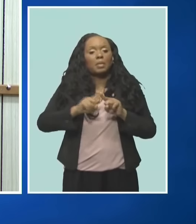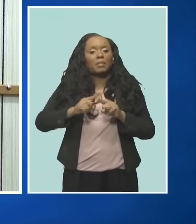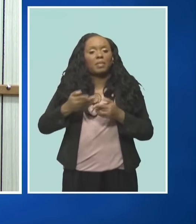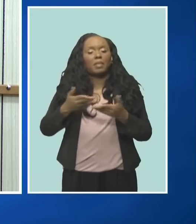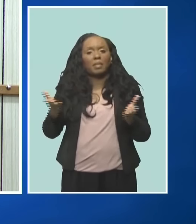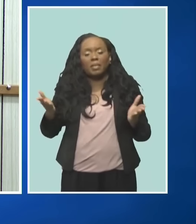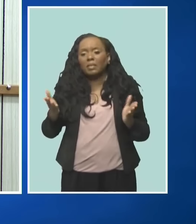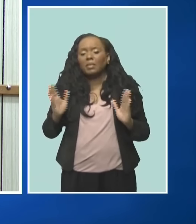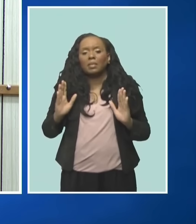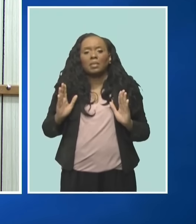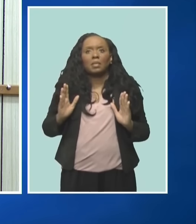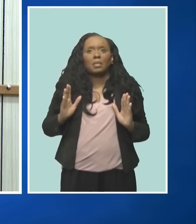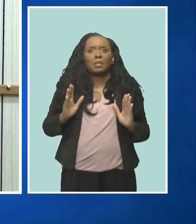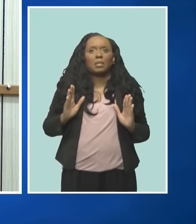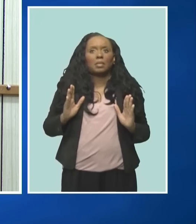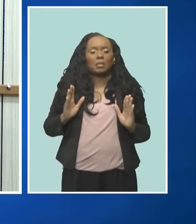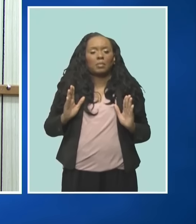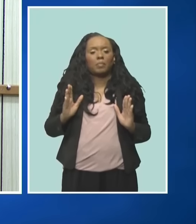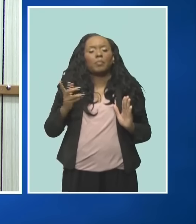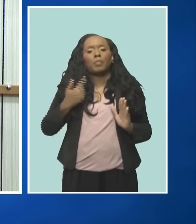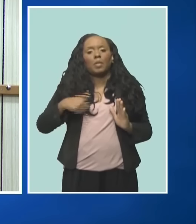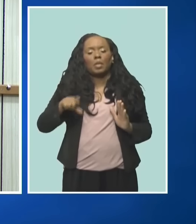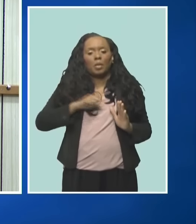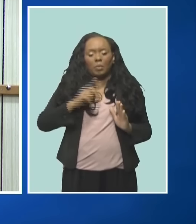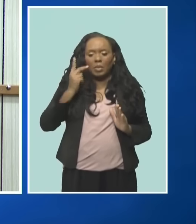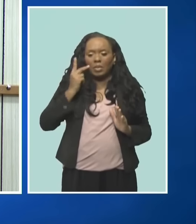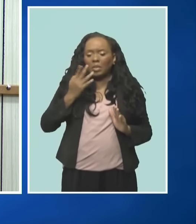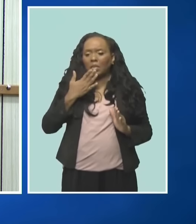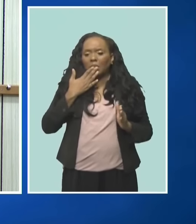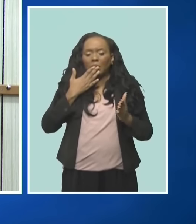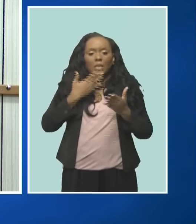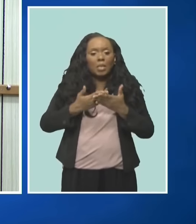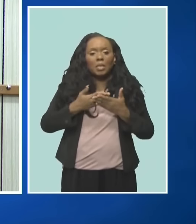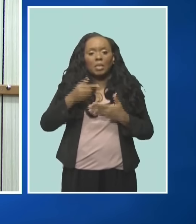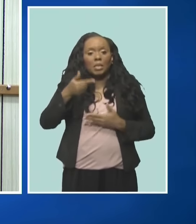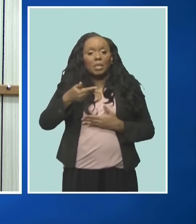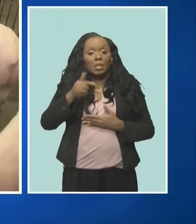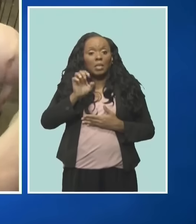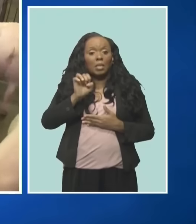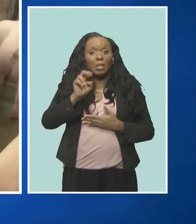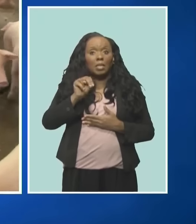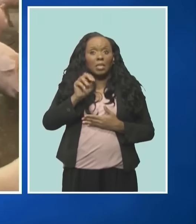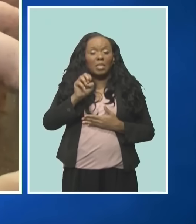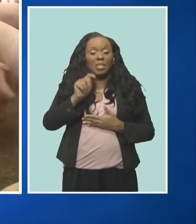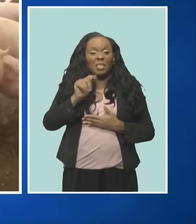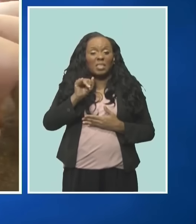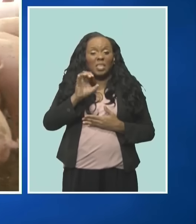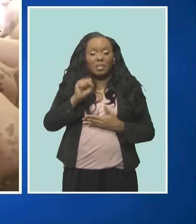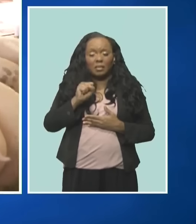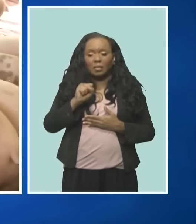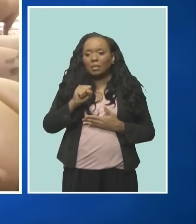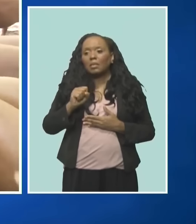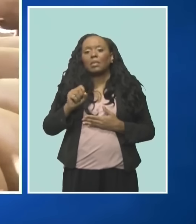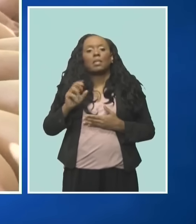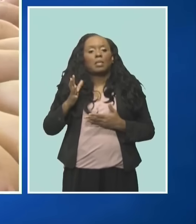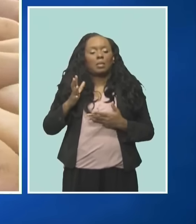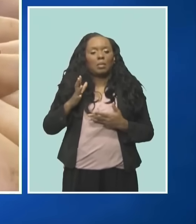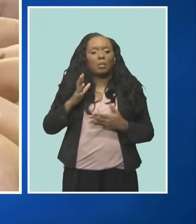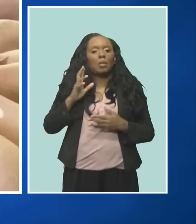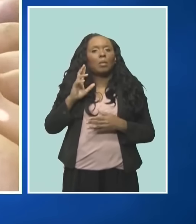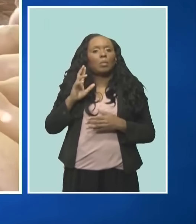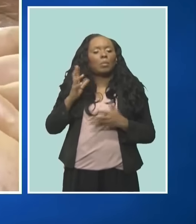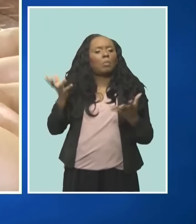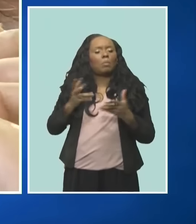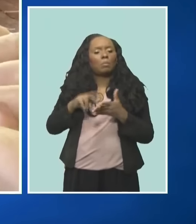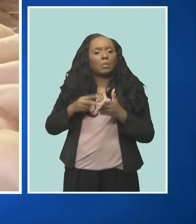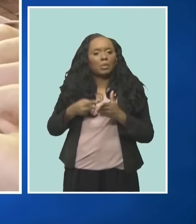industry has seen a lot of good genetics, number one. When you got good genetics, right? that's half the problem solved, because the good genetic means